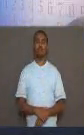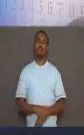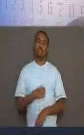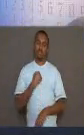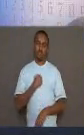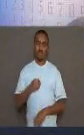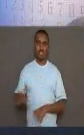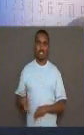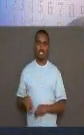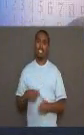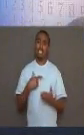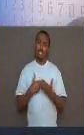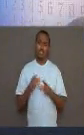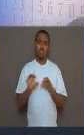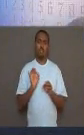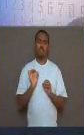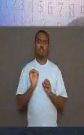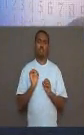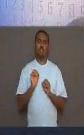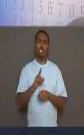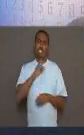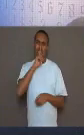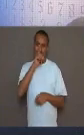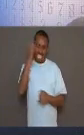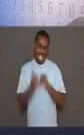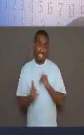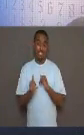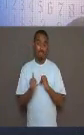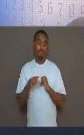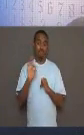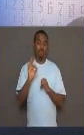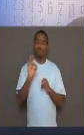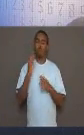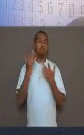Sorry, students, but we do not get to learn the real ending yet.